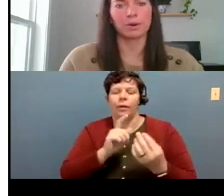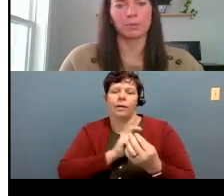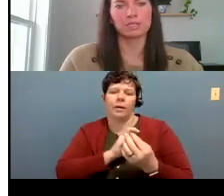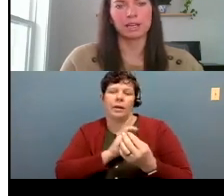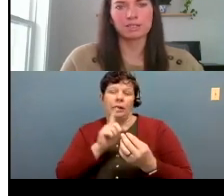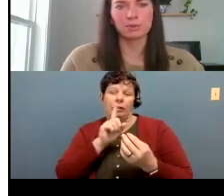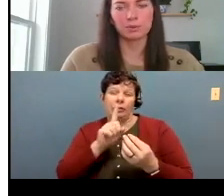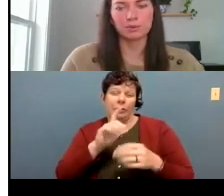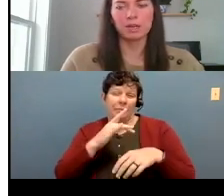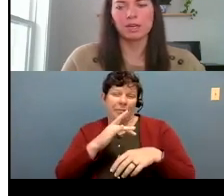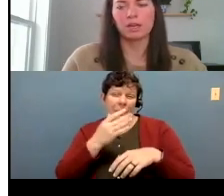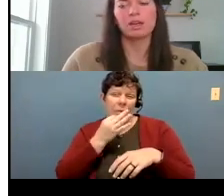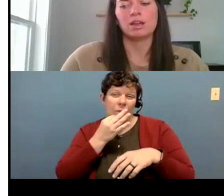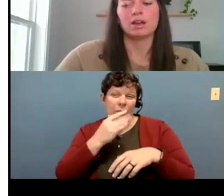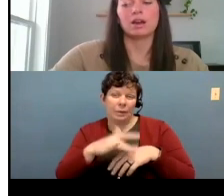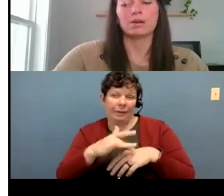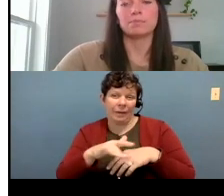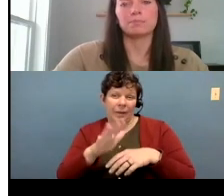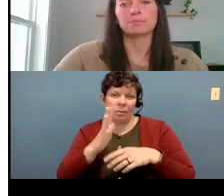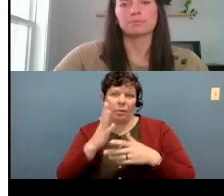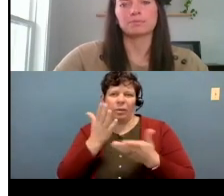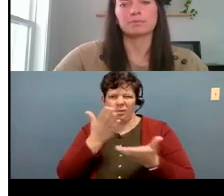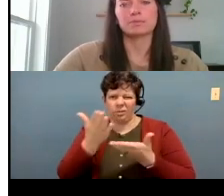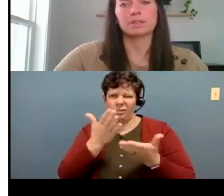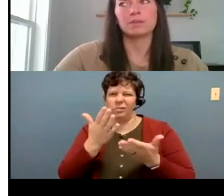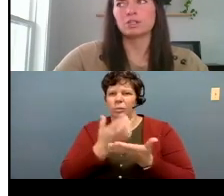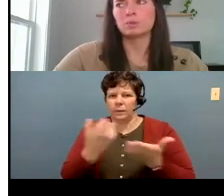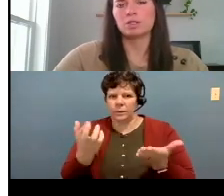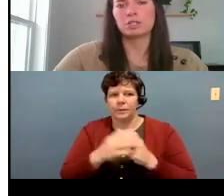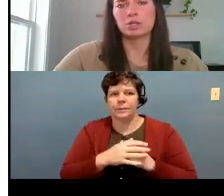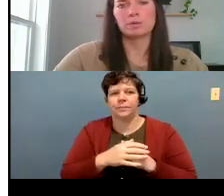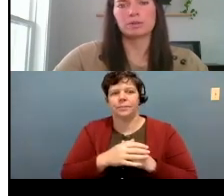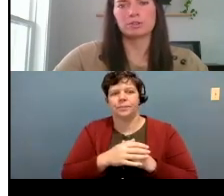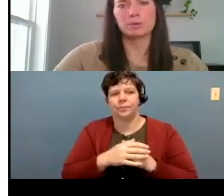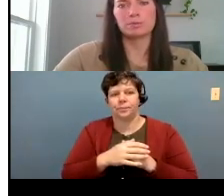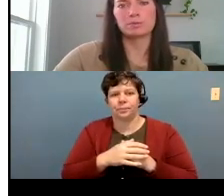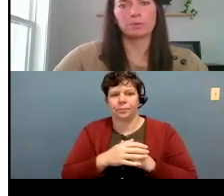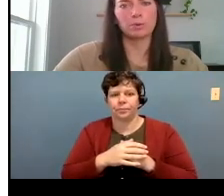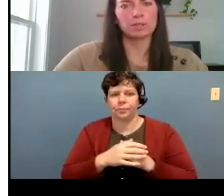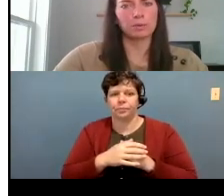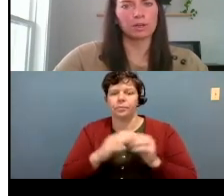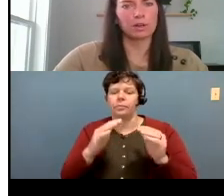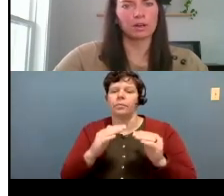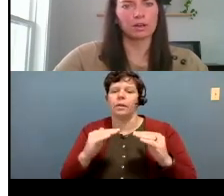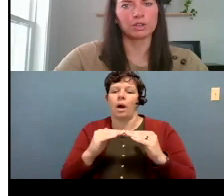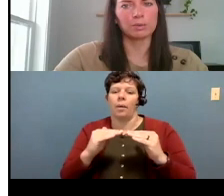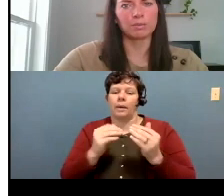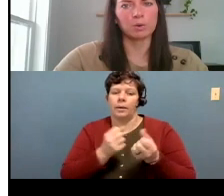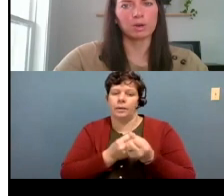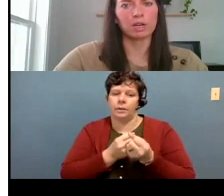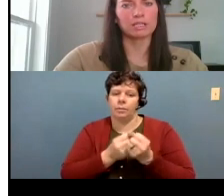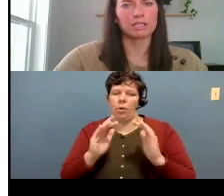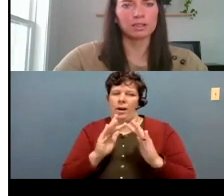on our website soon. And then I just want to touch on our peer support network a little